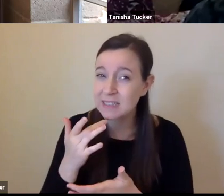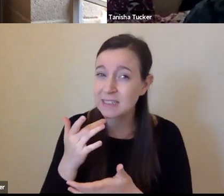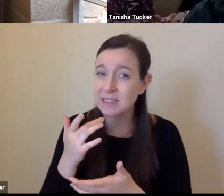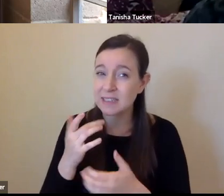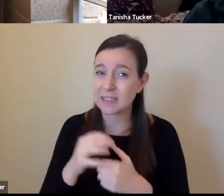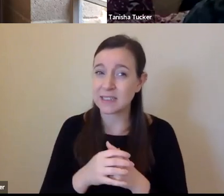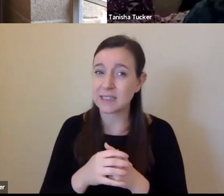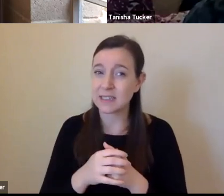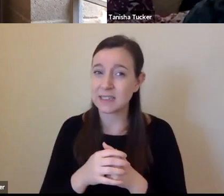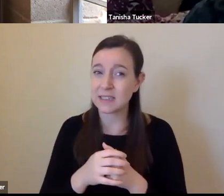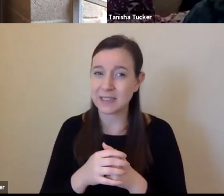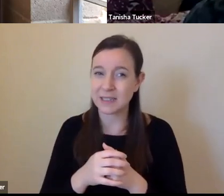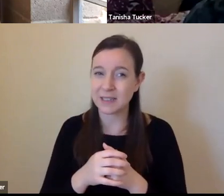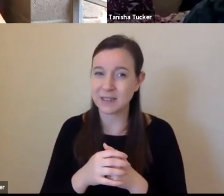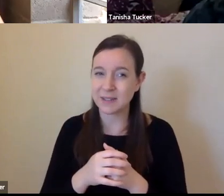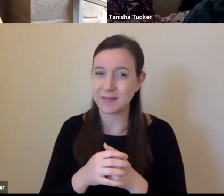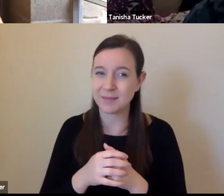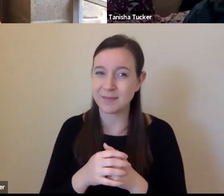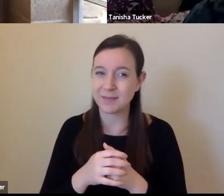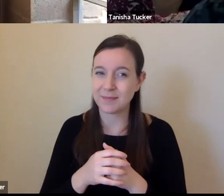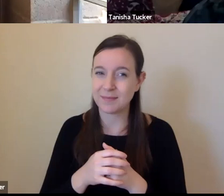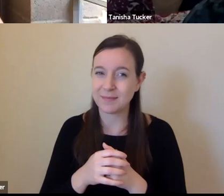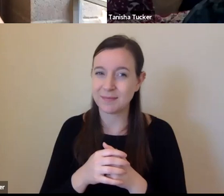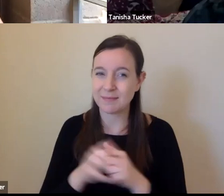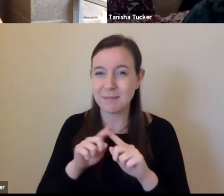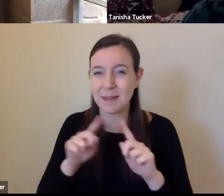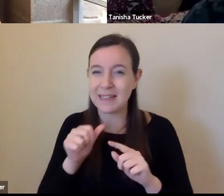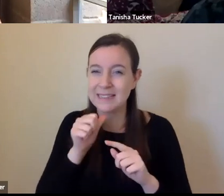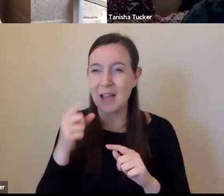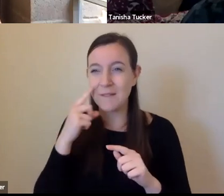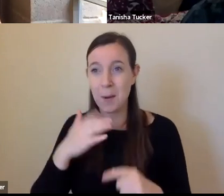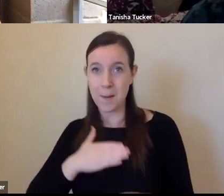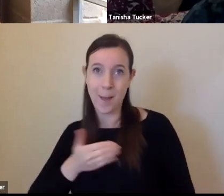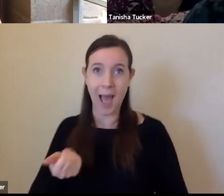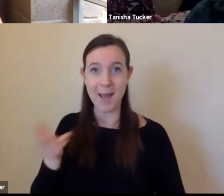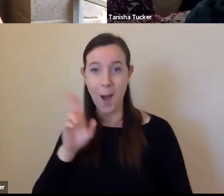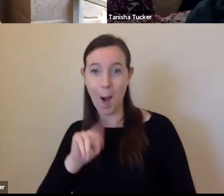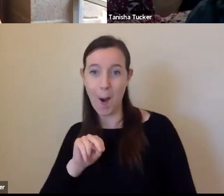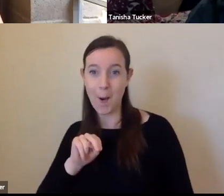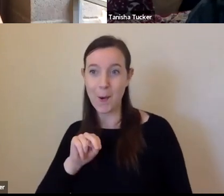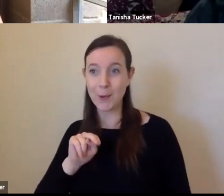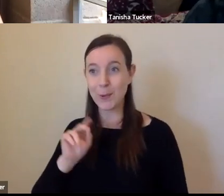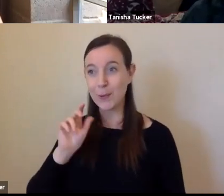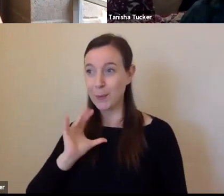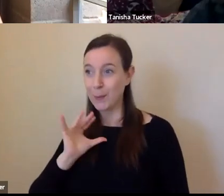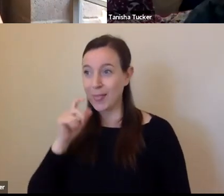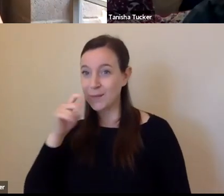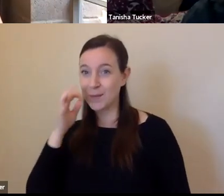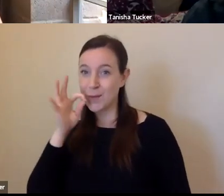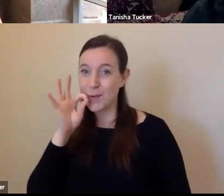saguaro fruit for their own personal strawberry patch. It's really about upholding this tradition.